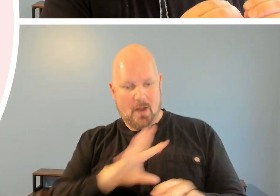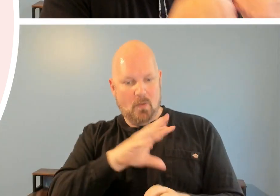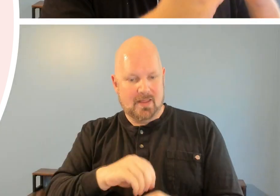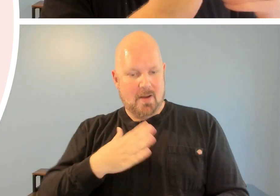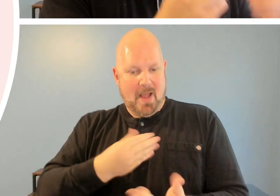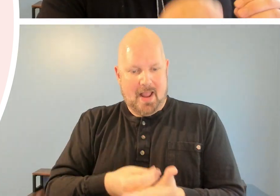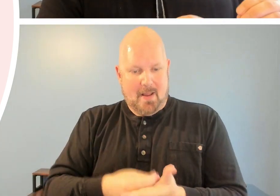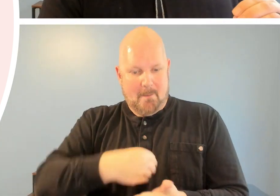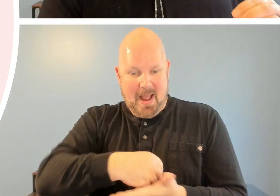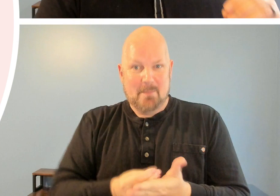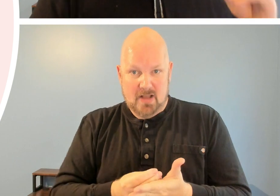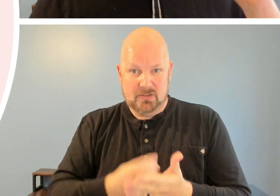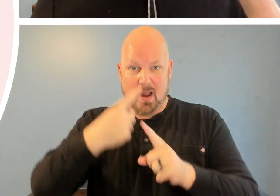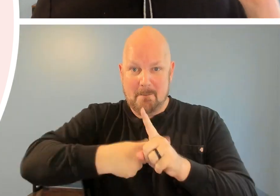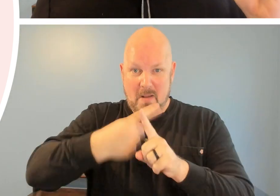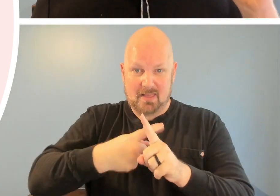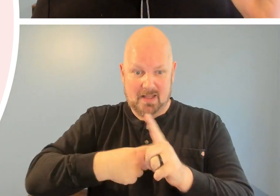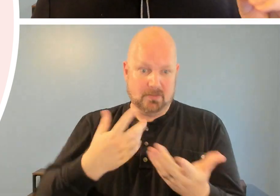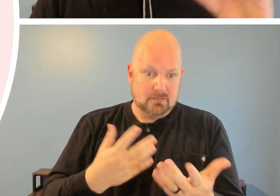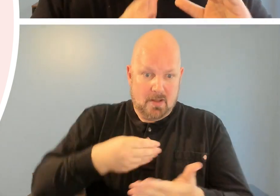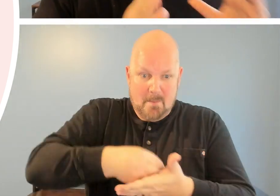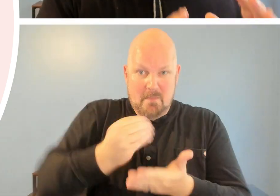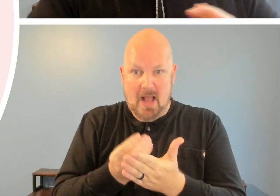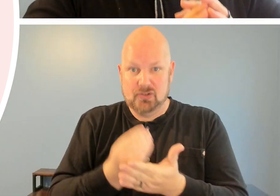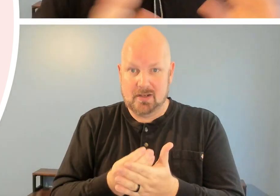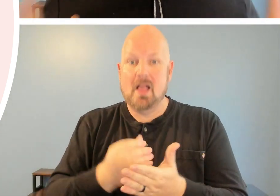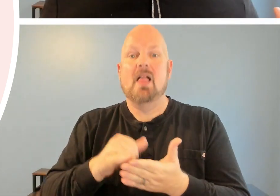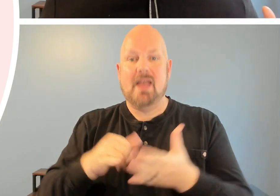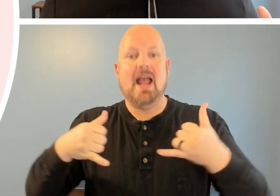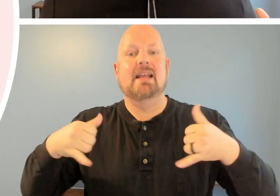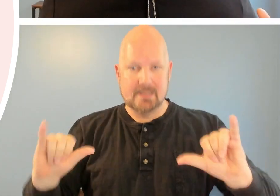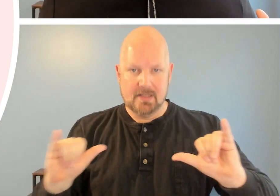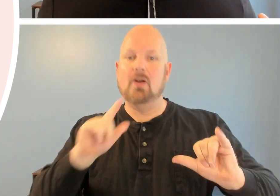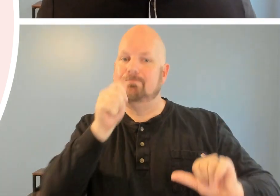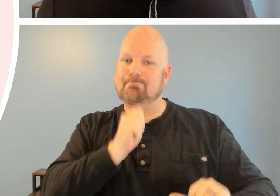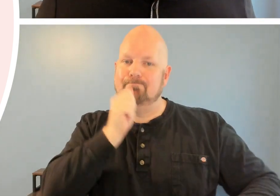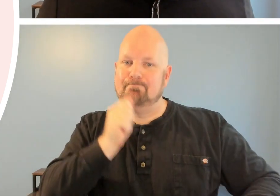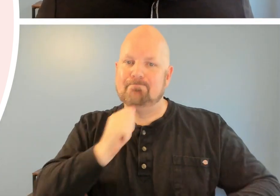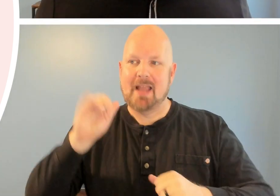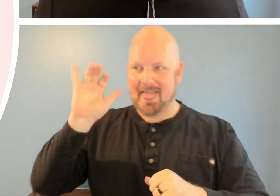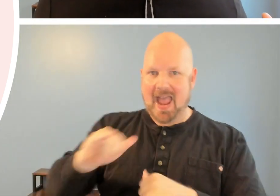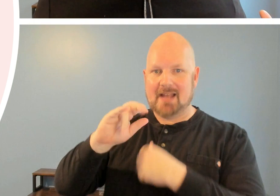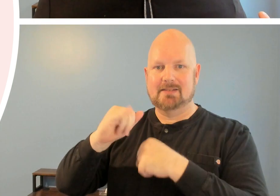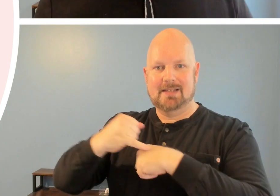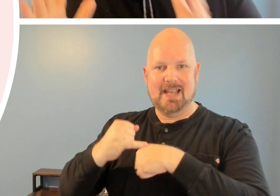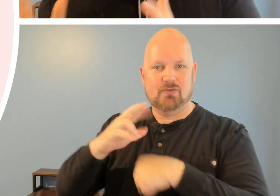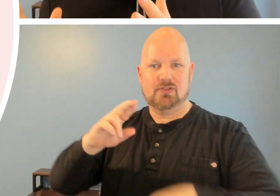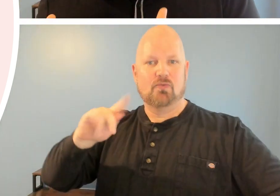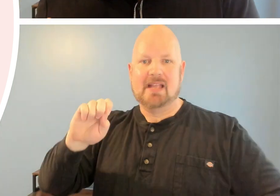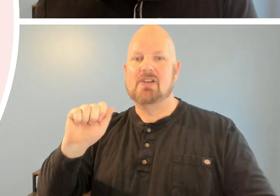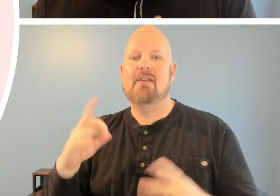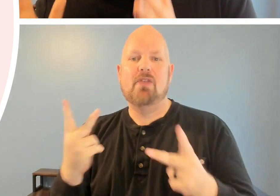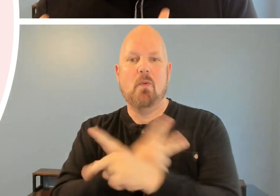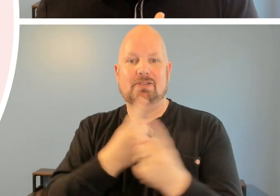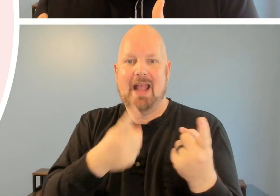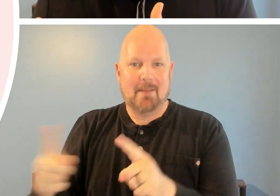monthly income price range as well that's going to allow you to maintain if the worst case scenario happens and you can't change that interest rate. Again, it's a